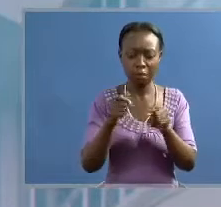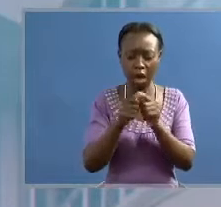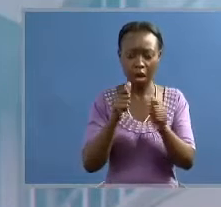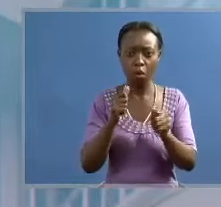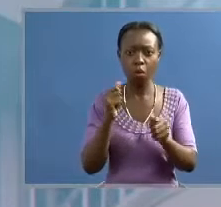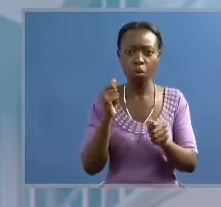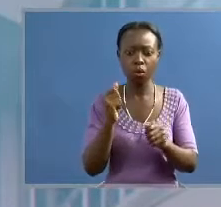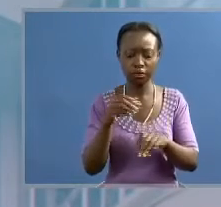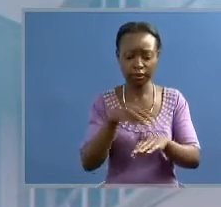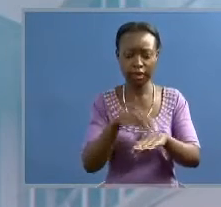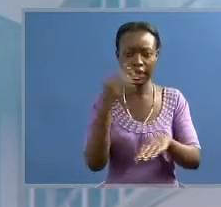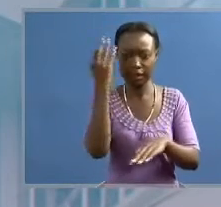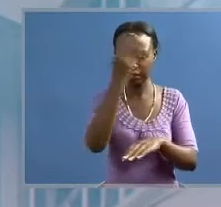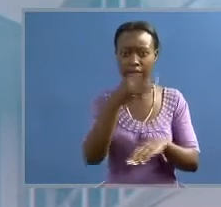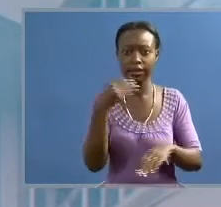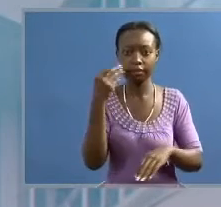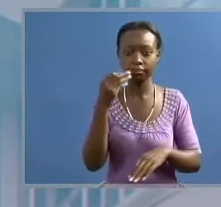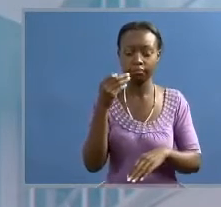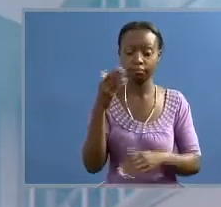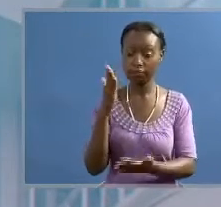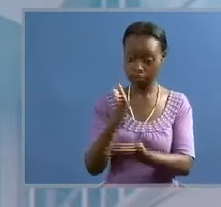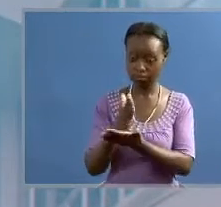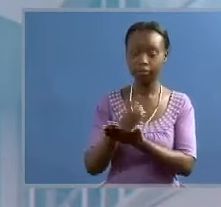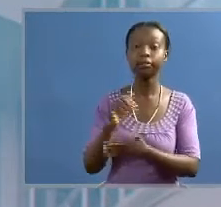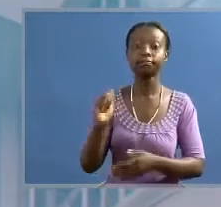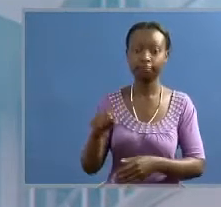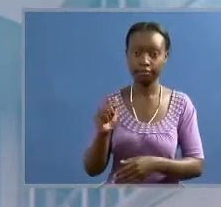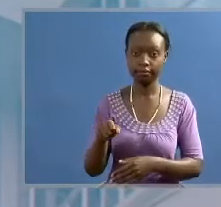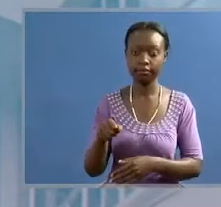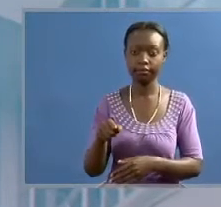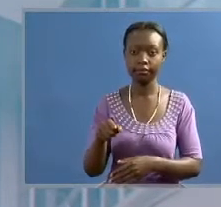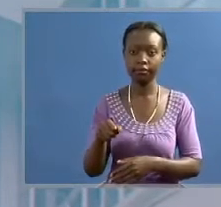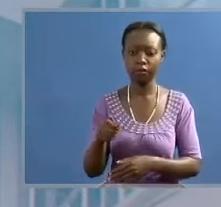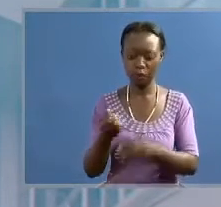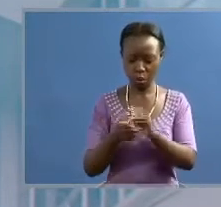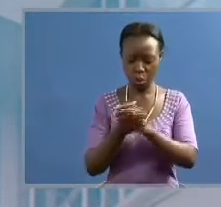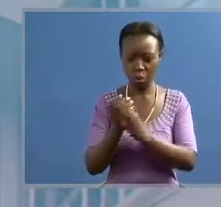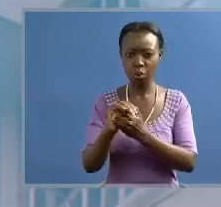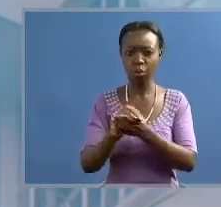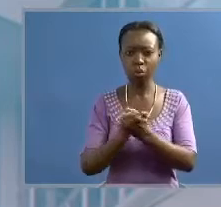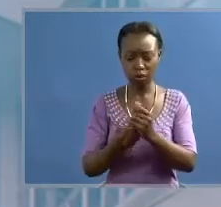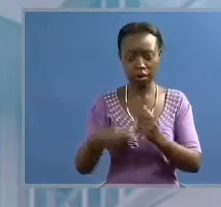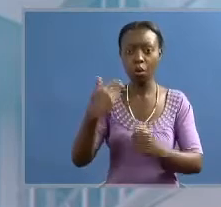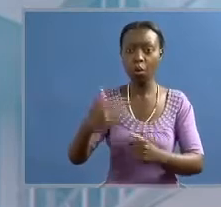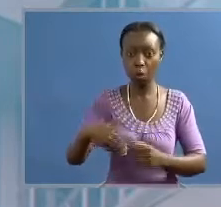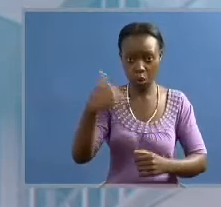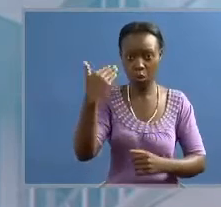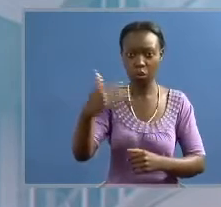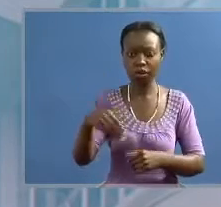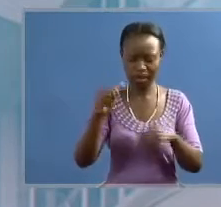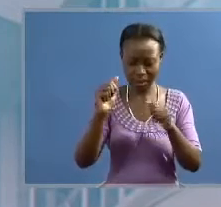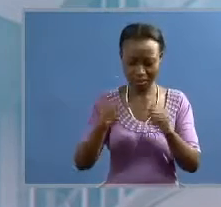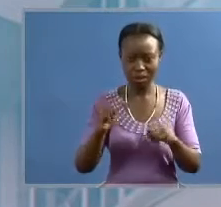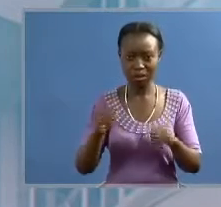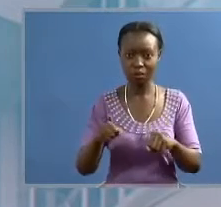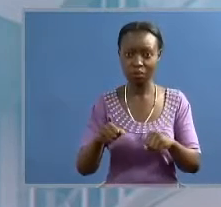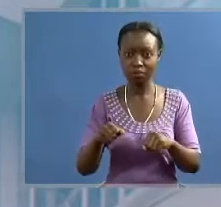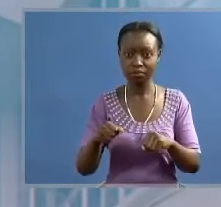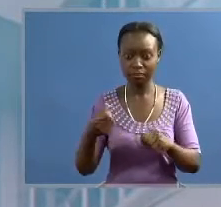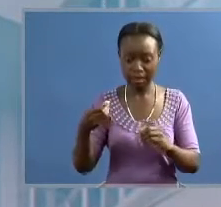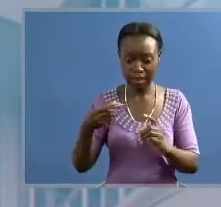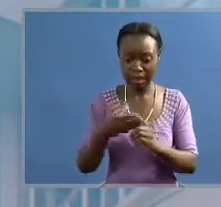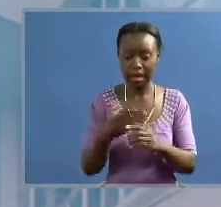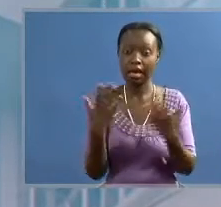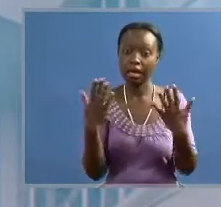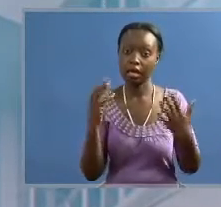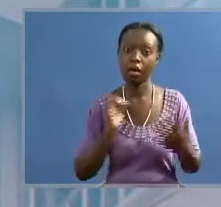Precisely. We are washing our hands frequently because our hands can easily be contaminated. You know, in different cultures around the